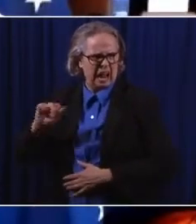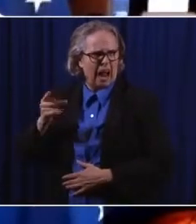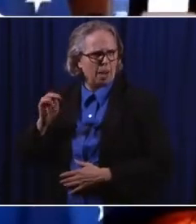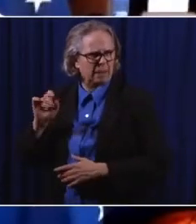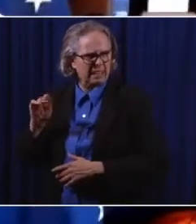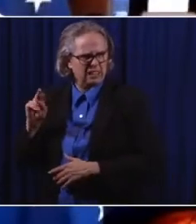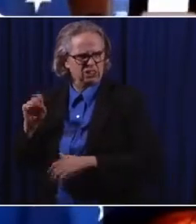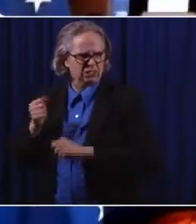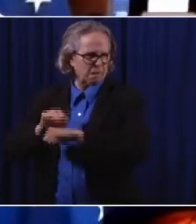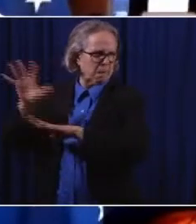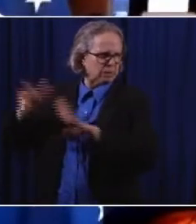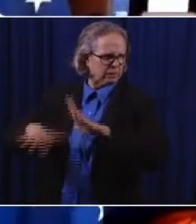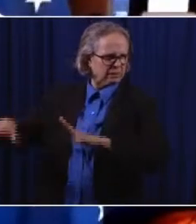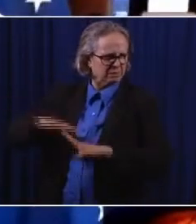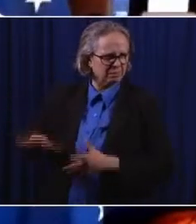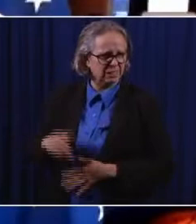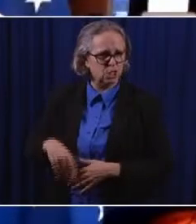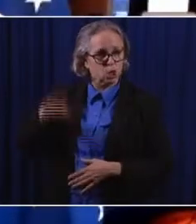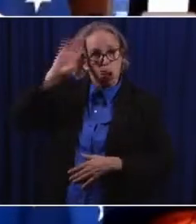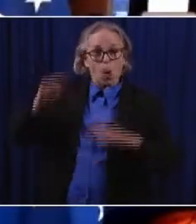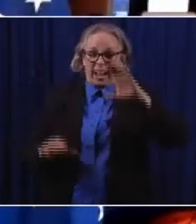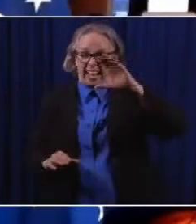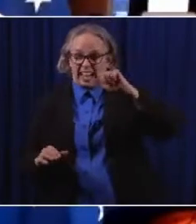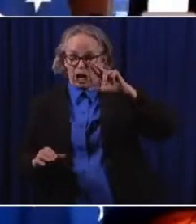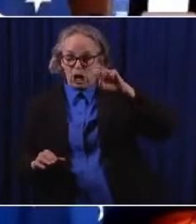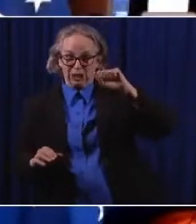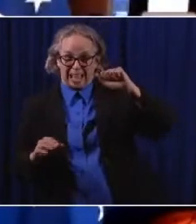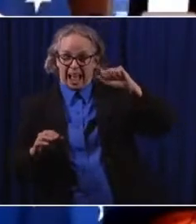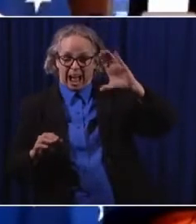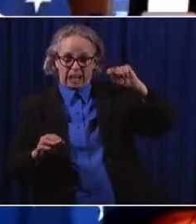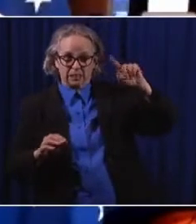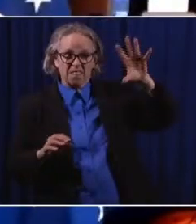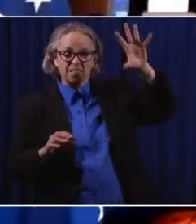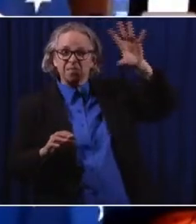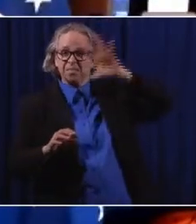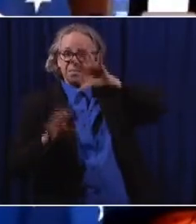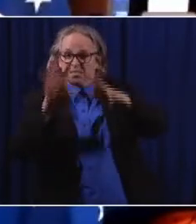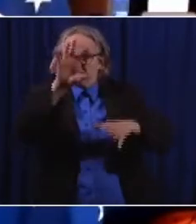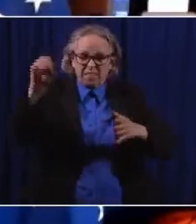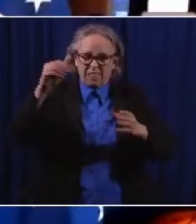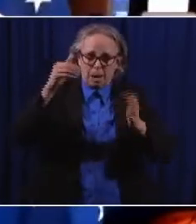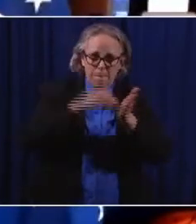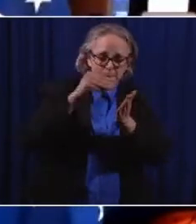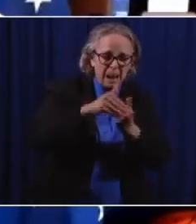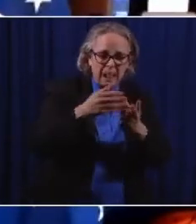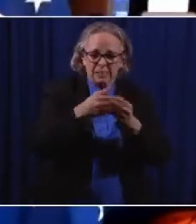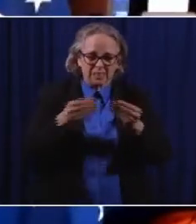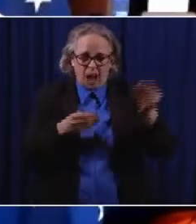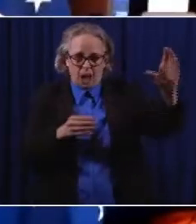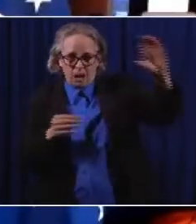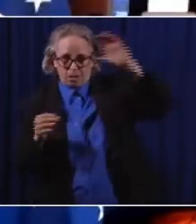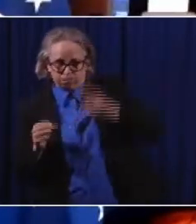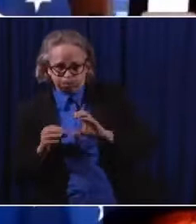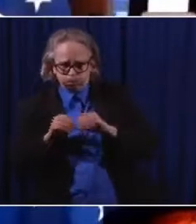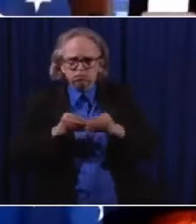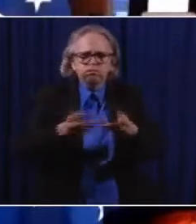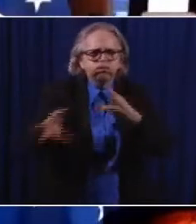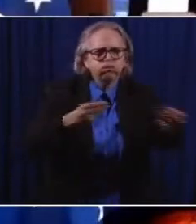funding, made that available for schools. This will help communities and families as well.